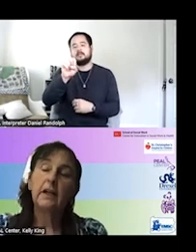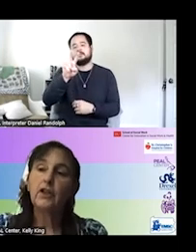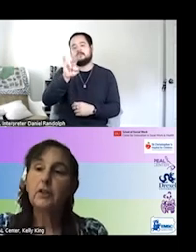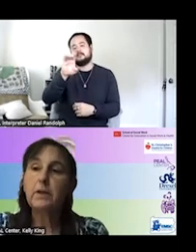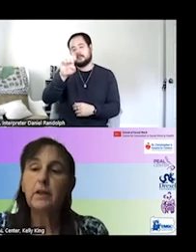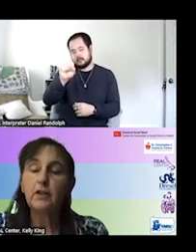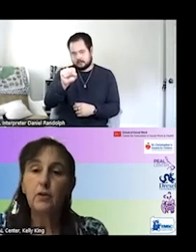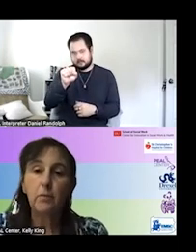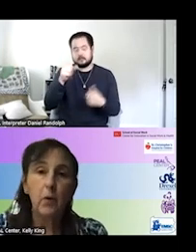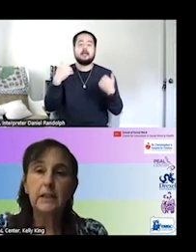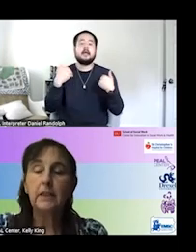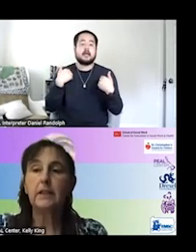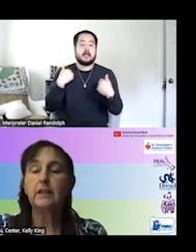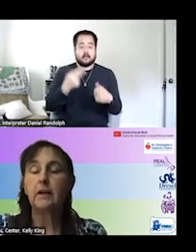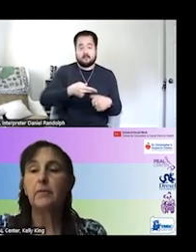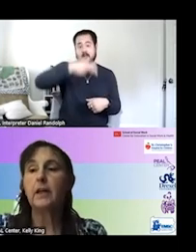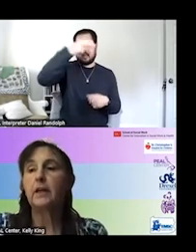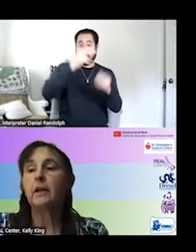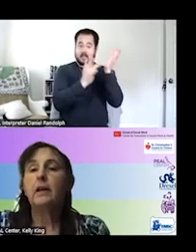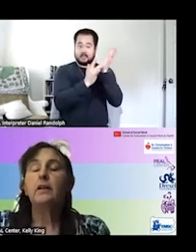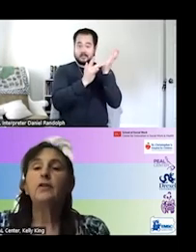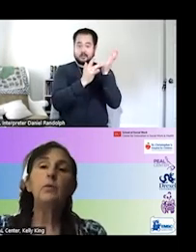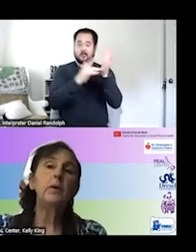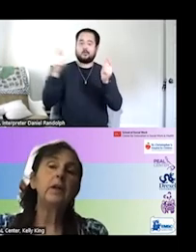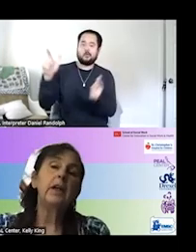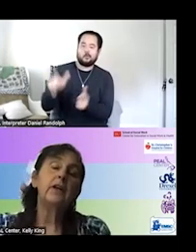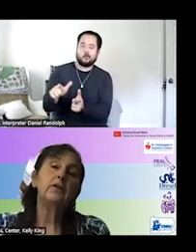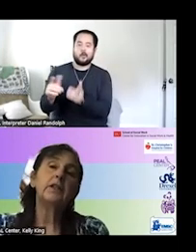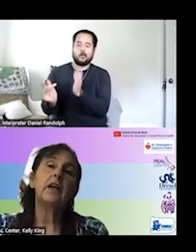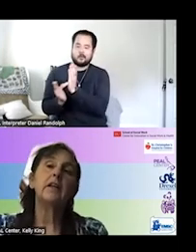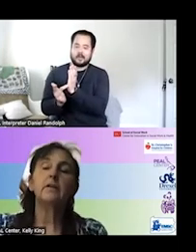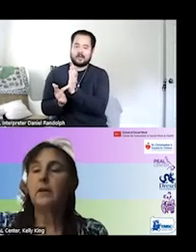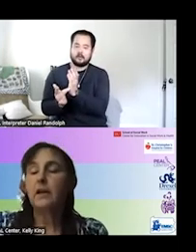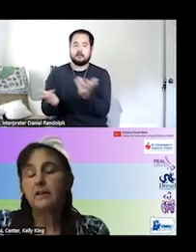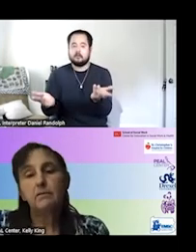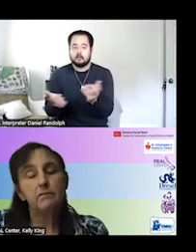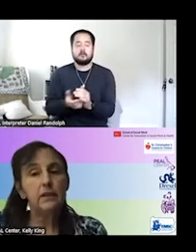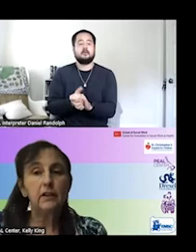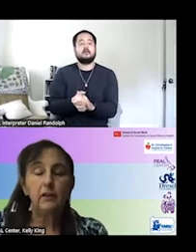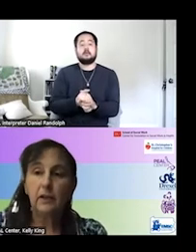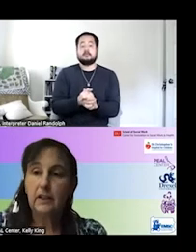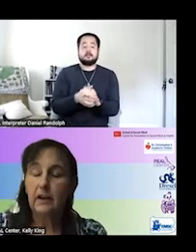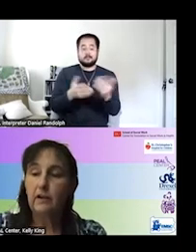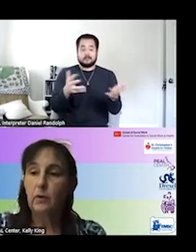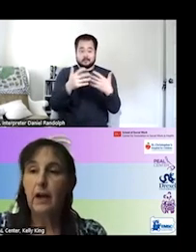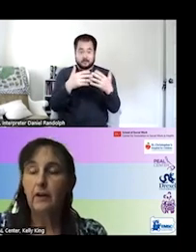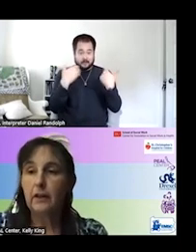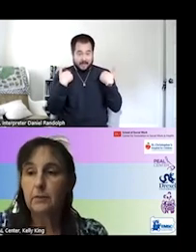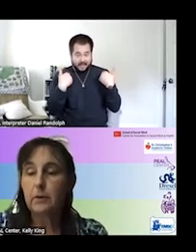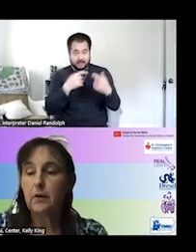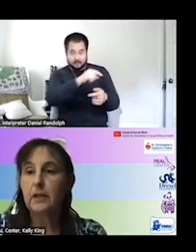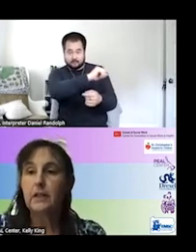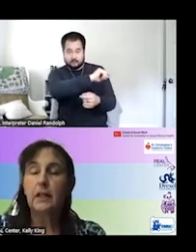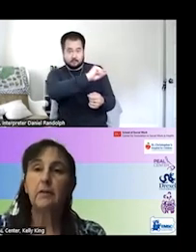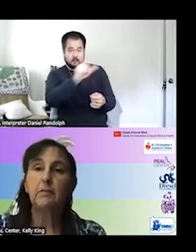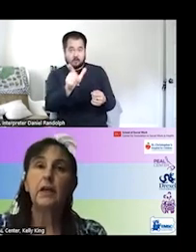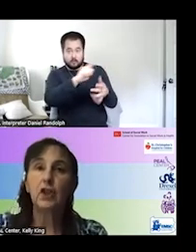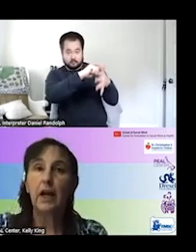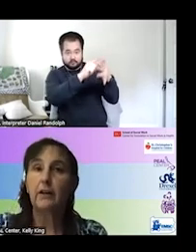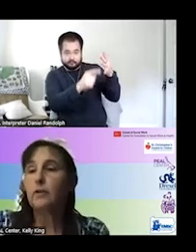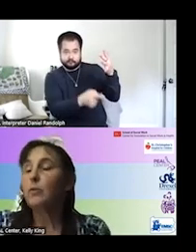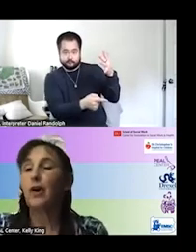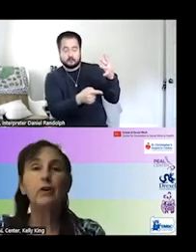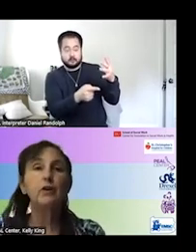And just because you're pointing to something, do we really understand them? Again, without experience, it can